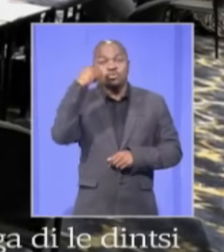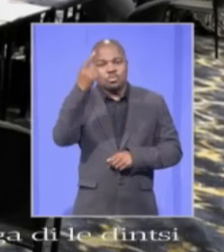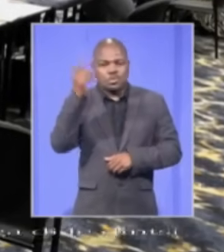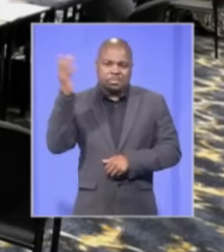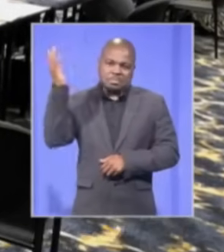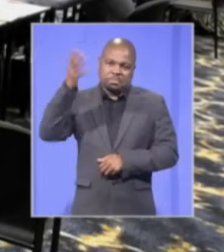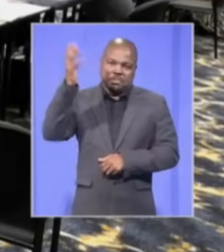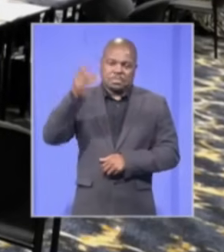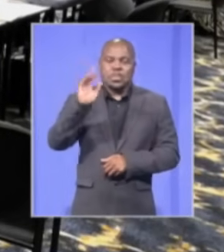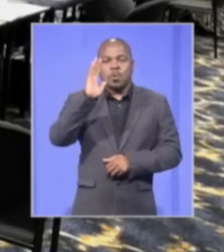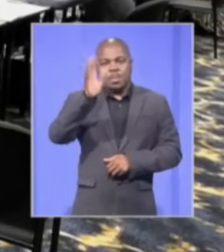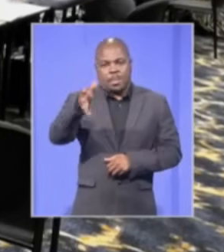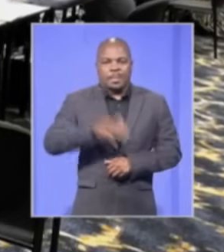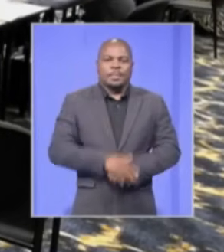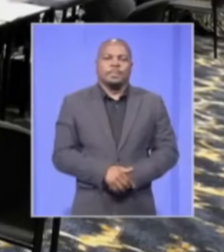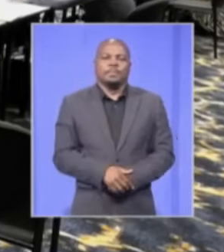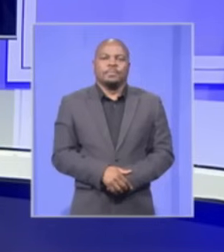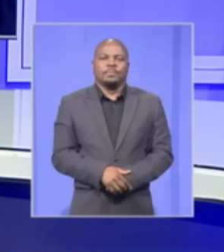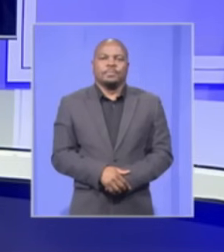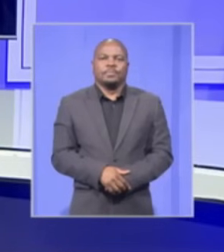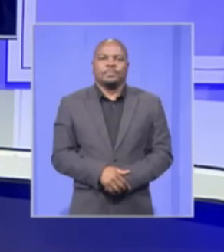moso.